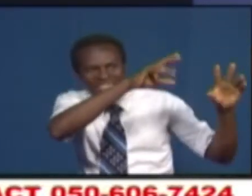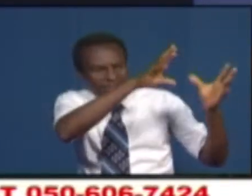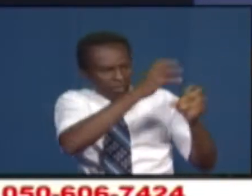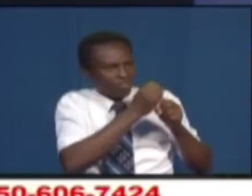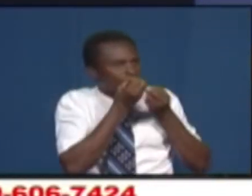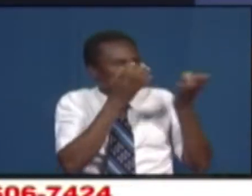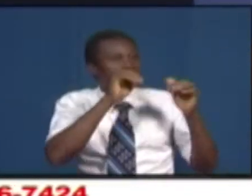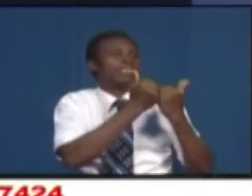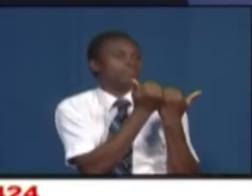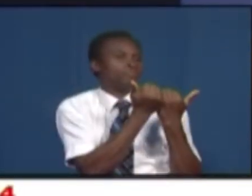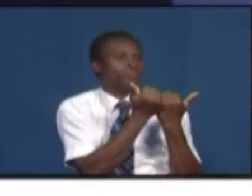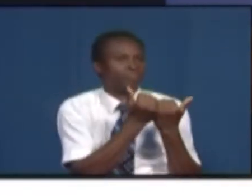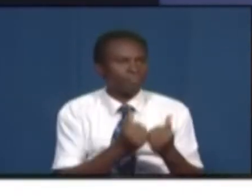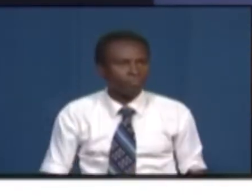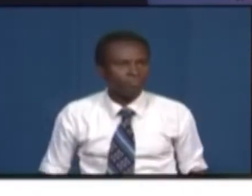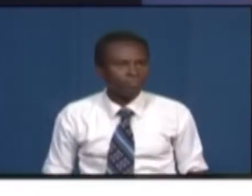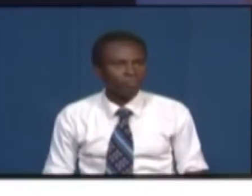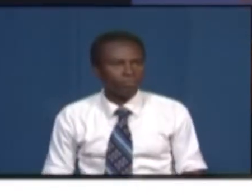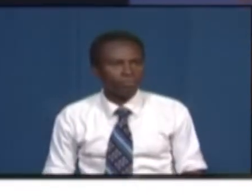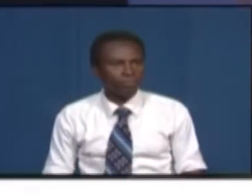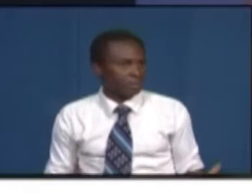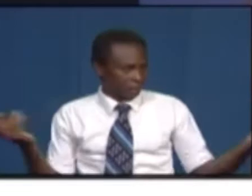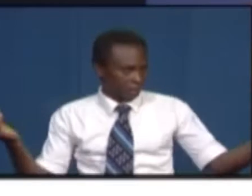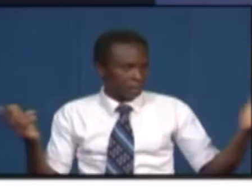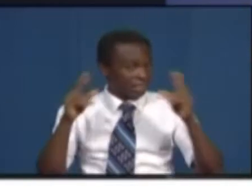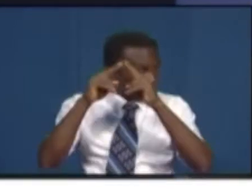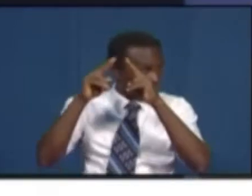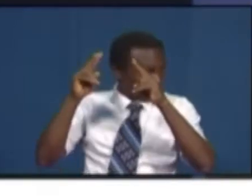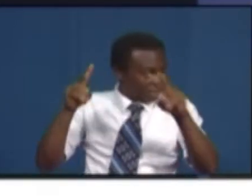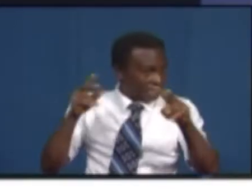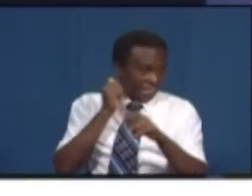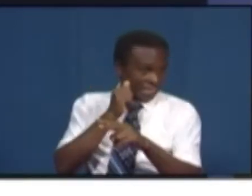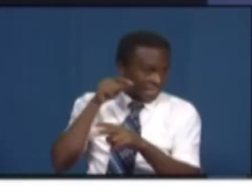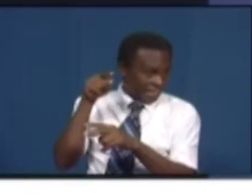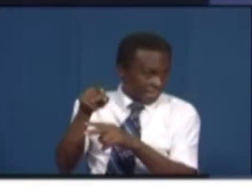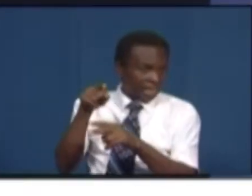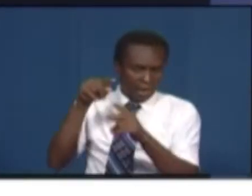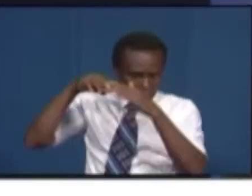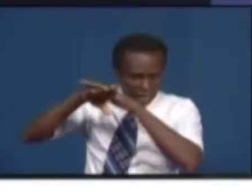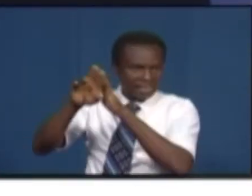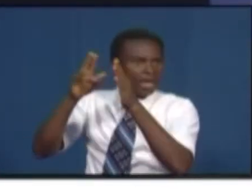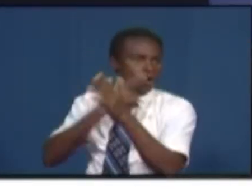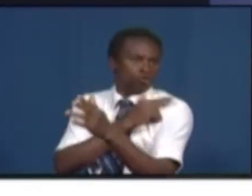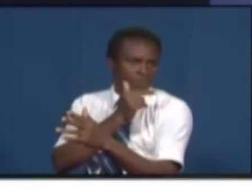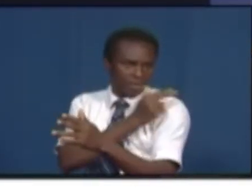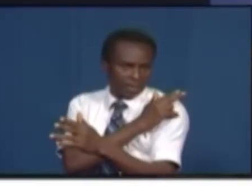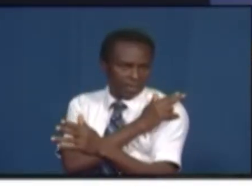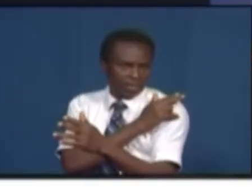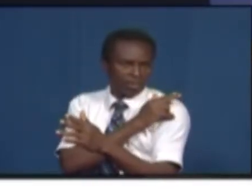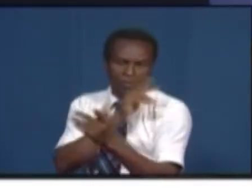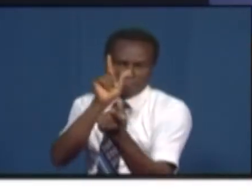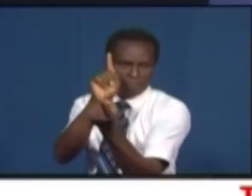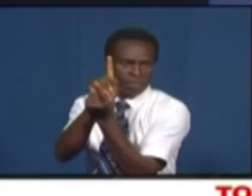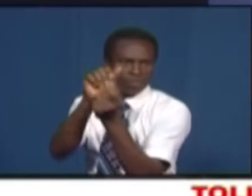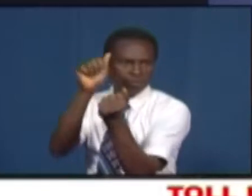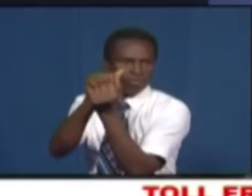any adolescent health facility. There are adolescent-friendly health facilities in different regions and in different communities. They're